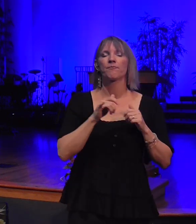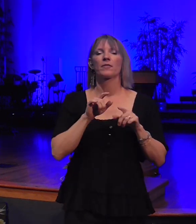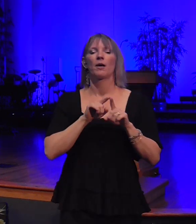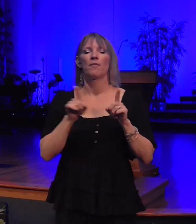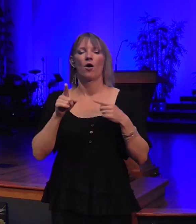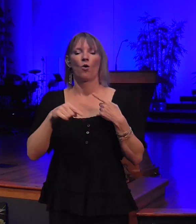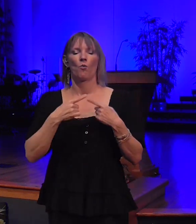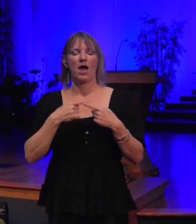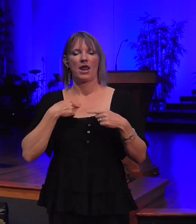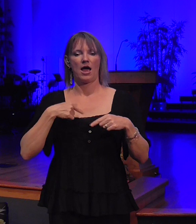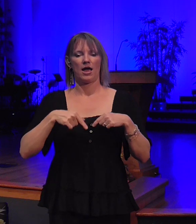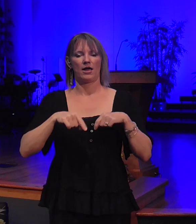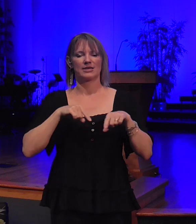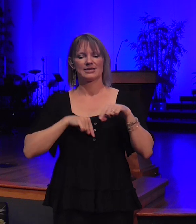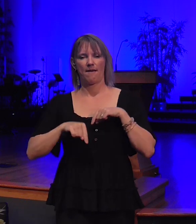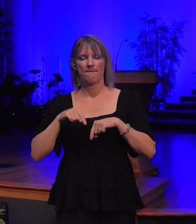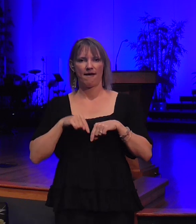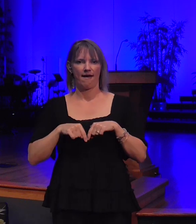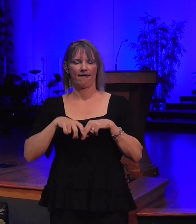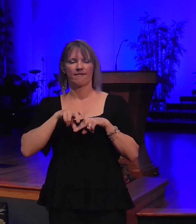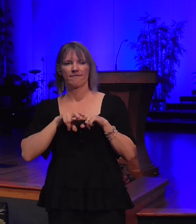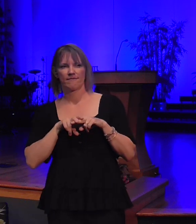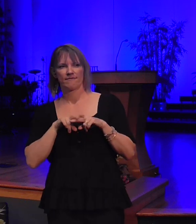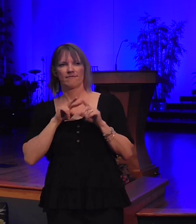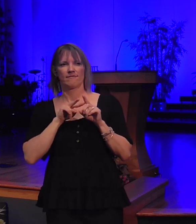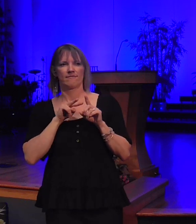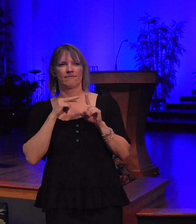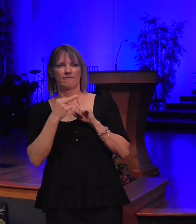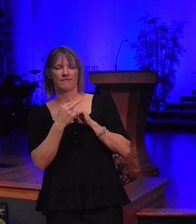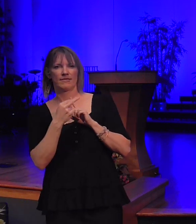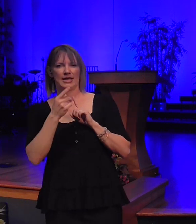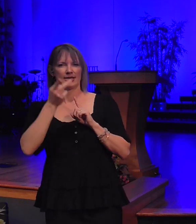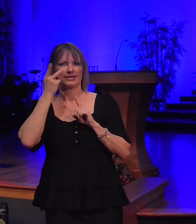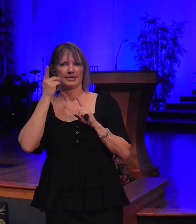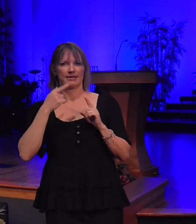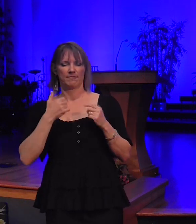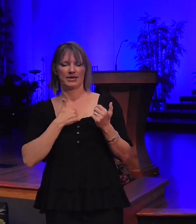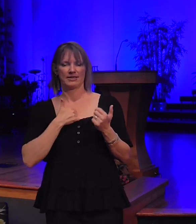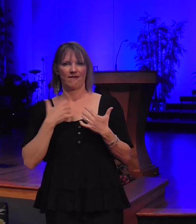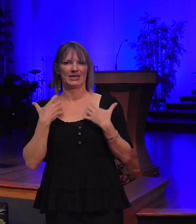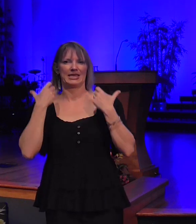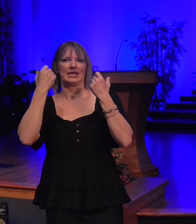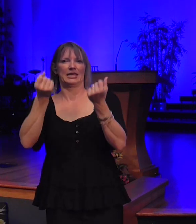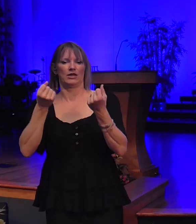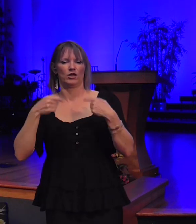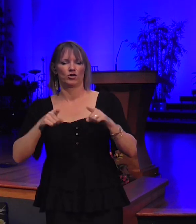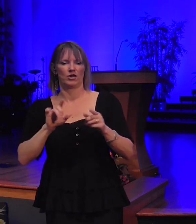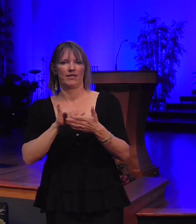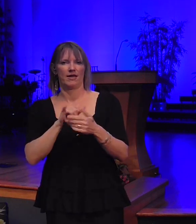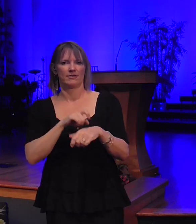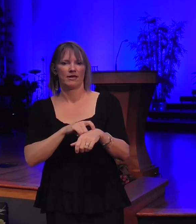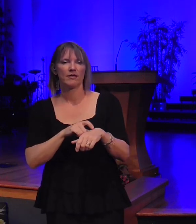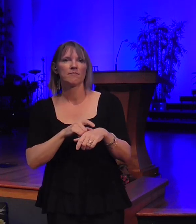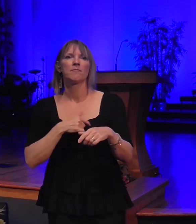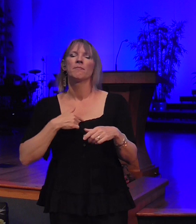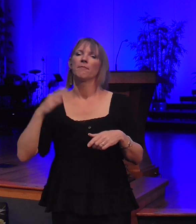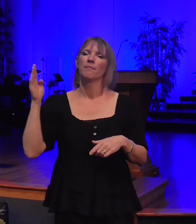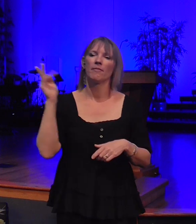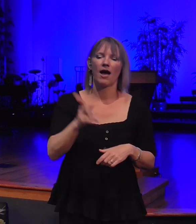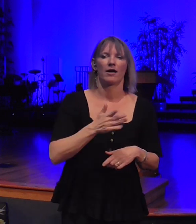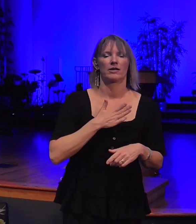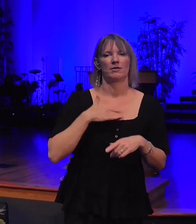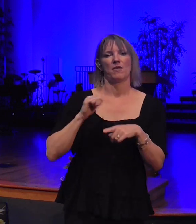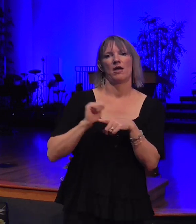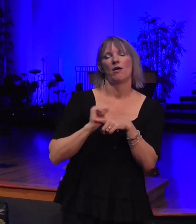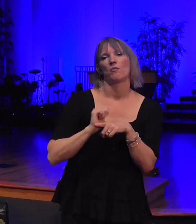that more panoramic view, I see how much healing I went through during that time. I got back to my practice. I took